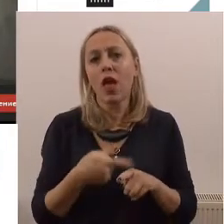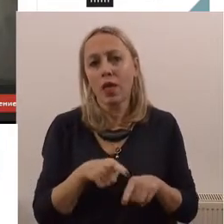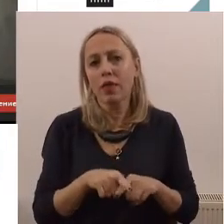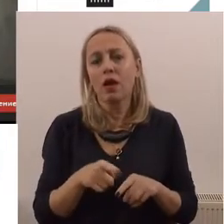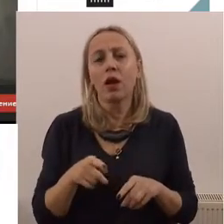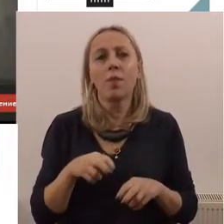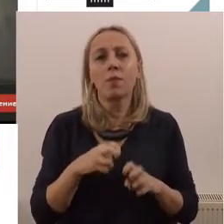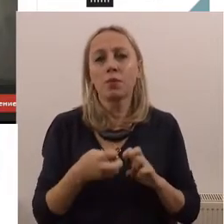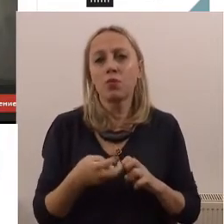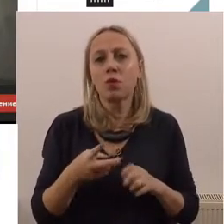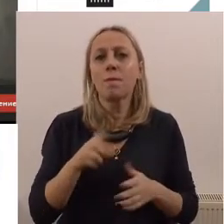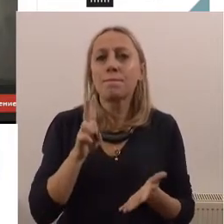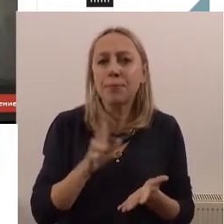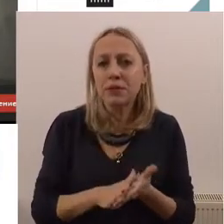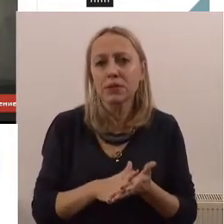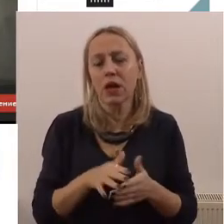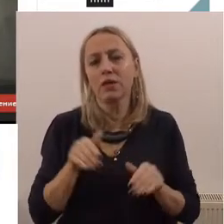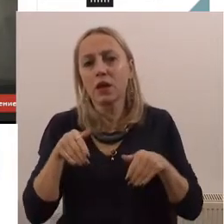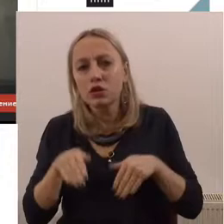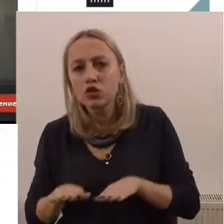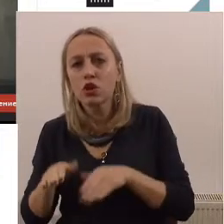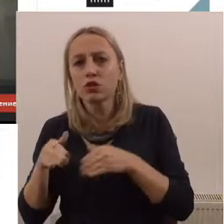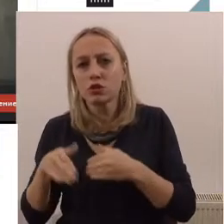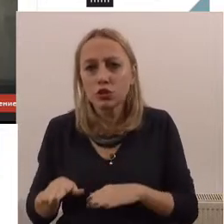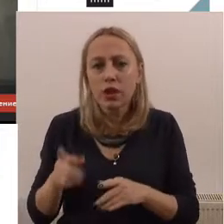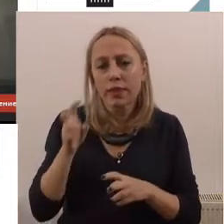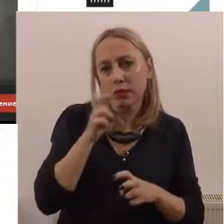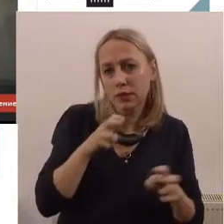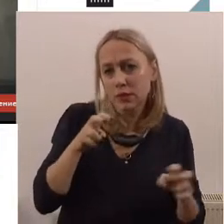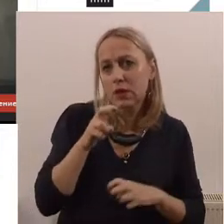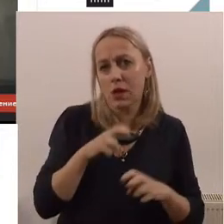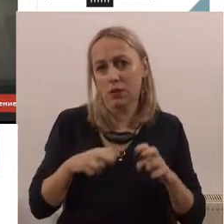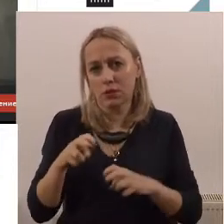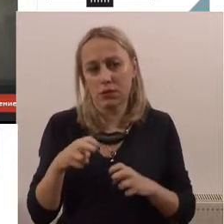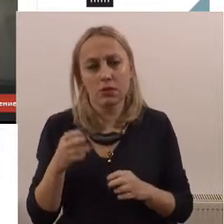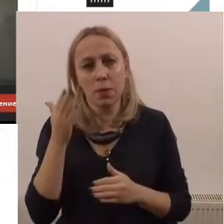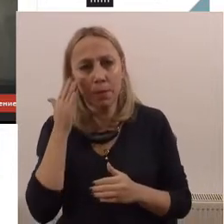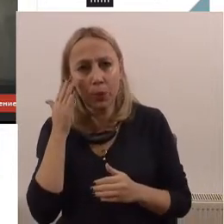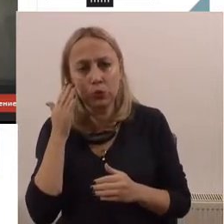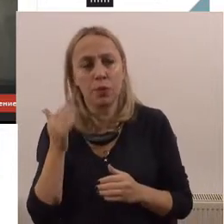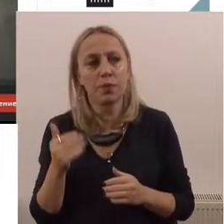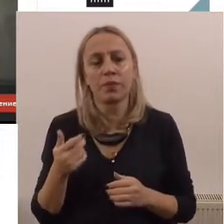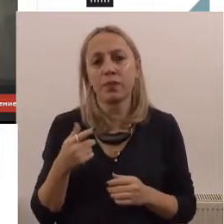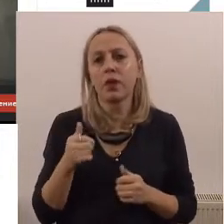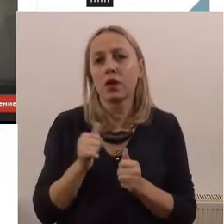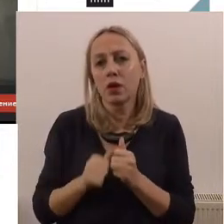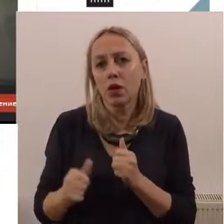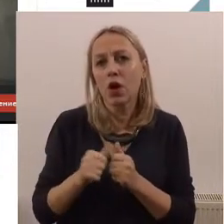In my view, it cannot be resolved once and for all. It's an ongoing process.